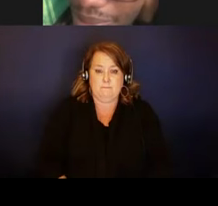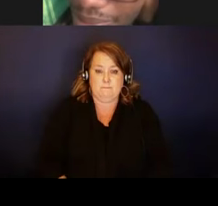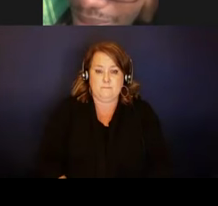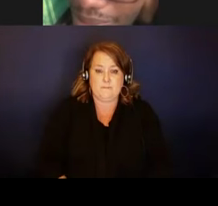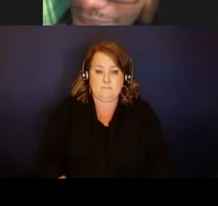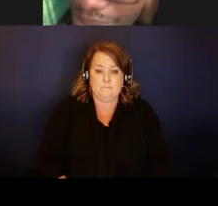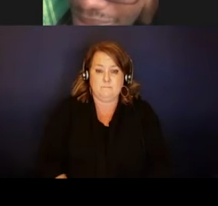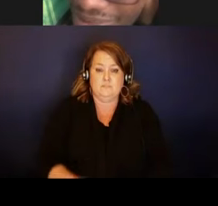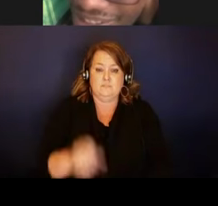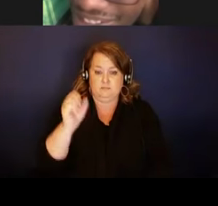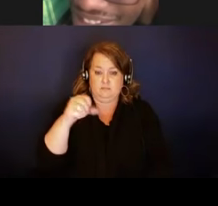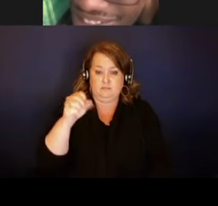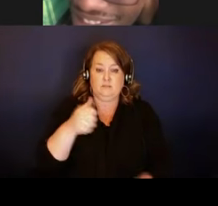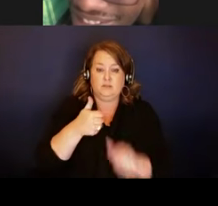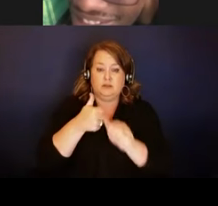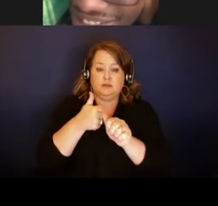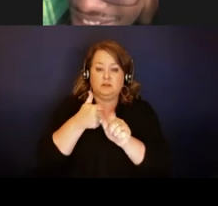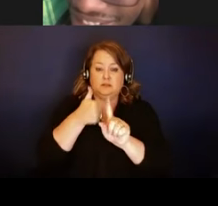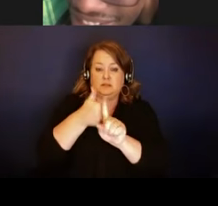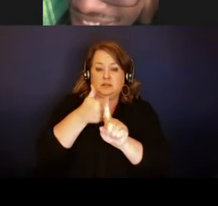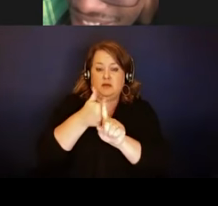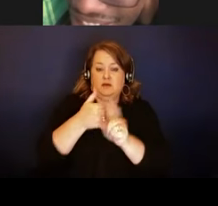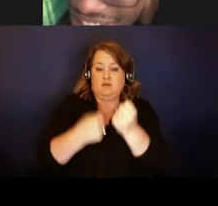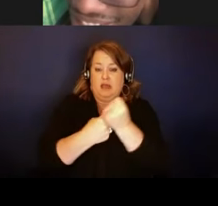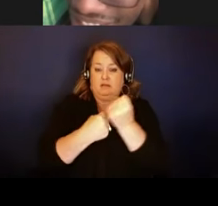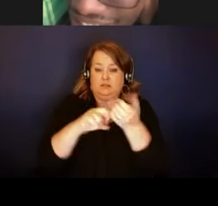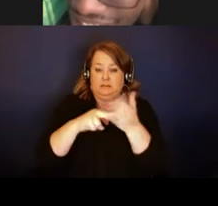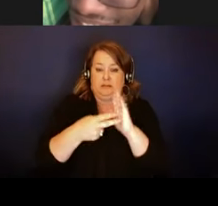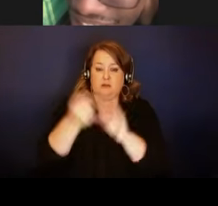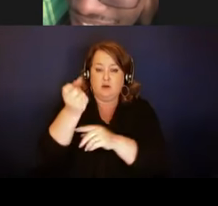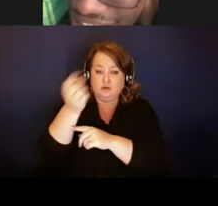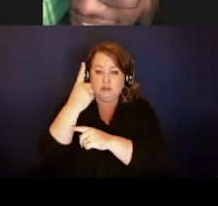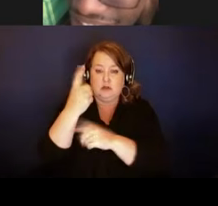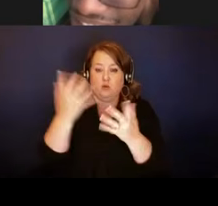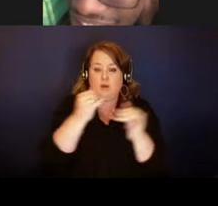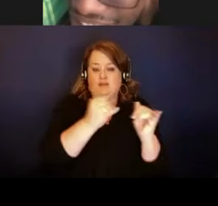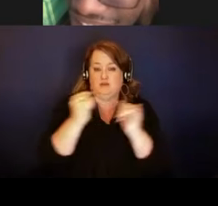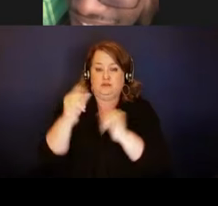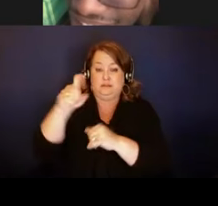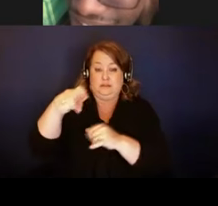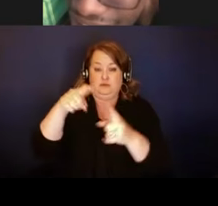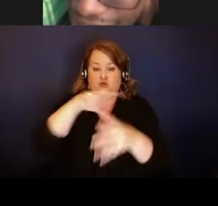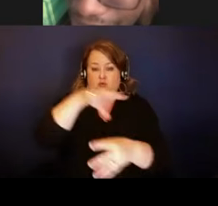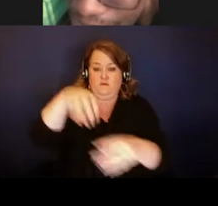here's one. Self-advocacy means understanding what an individual might need in order to be included in the community.